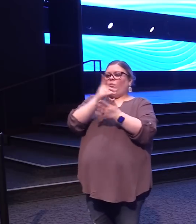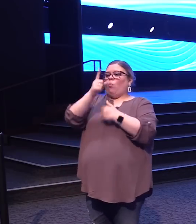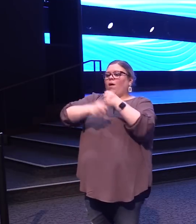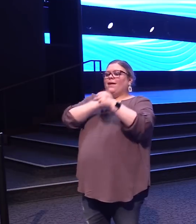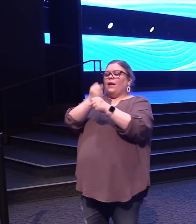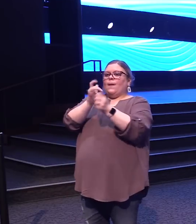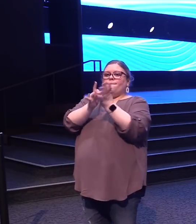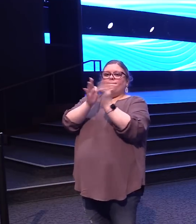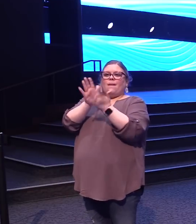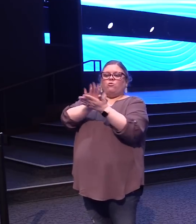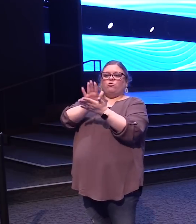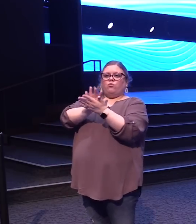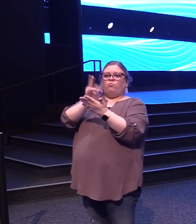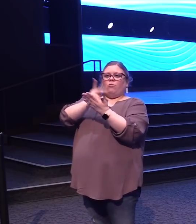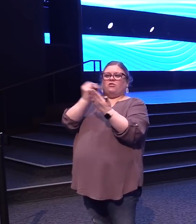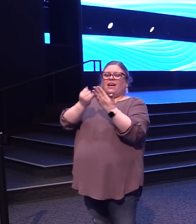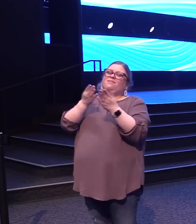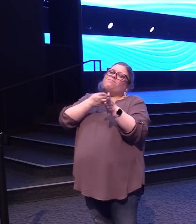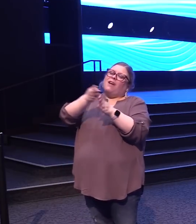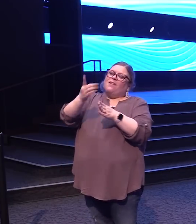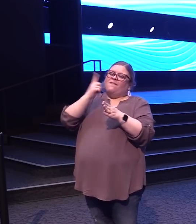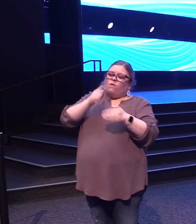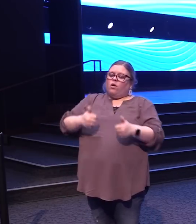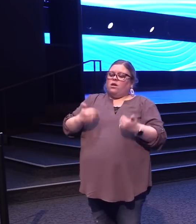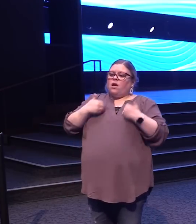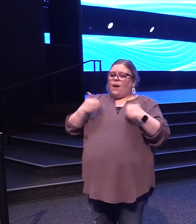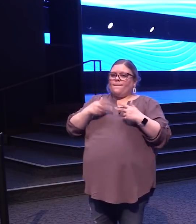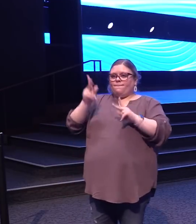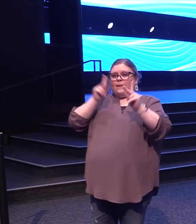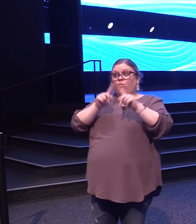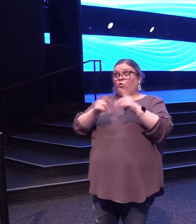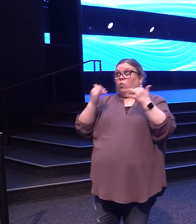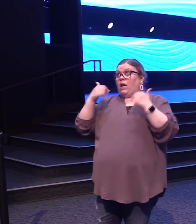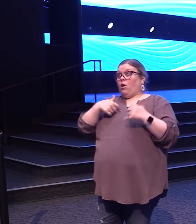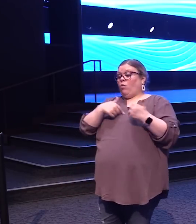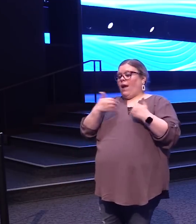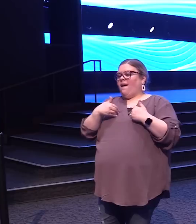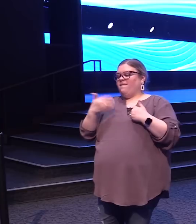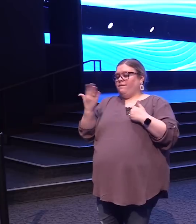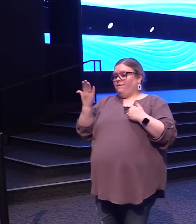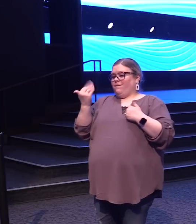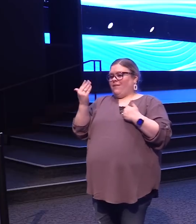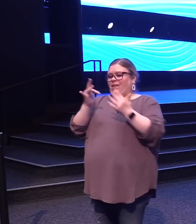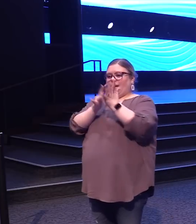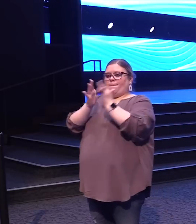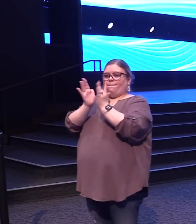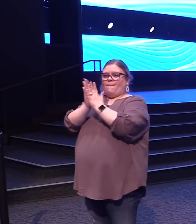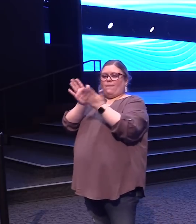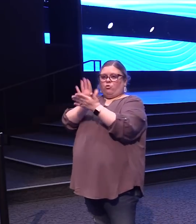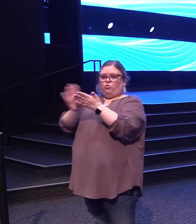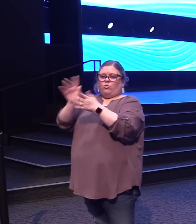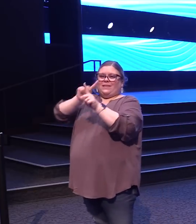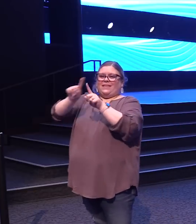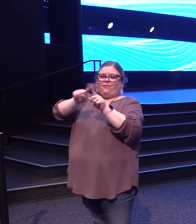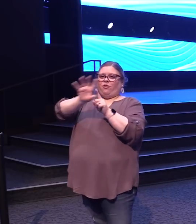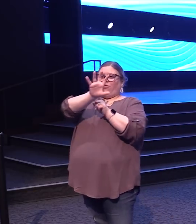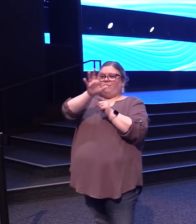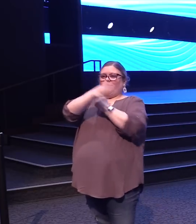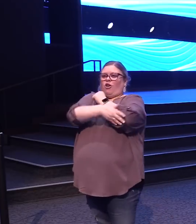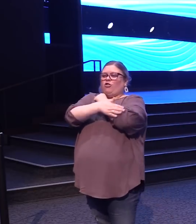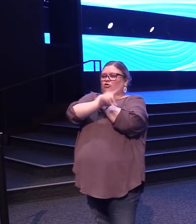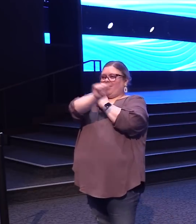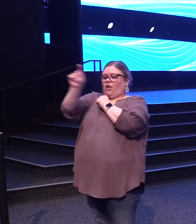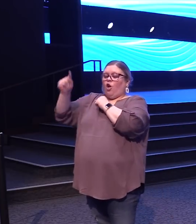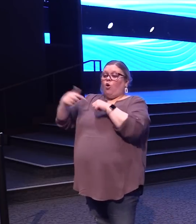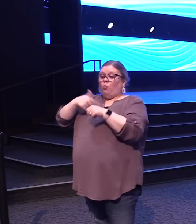project aimed primarily for young people. Right now, we have actually 15 of these Bible schools in different countries, and we